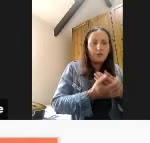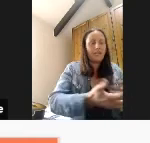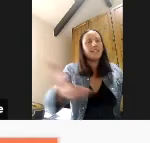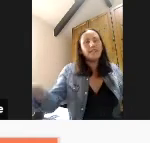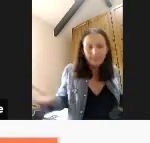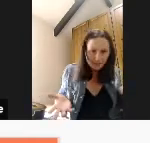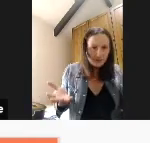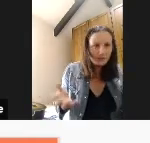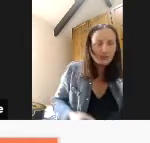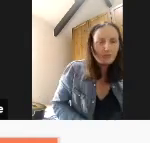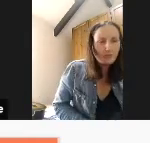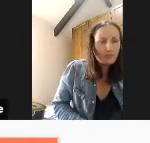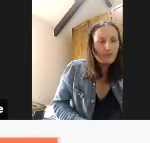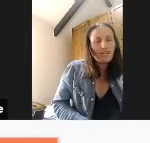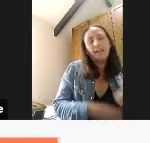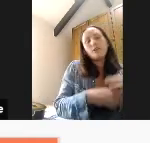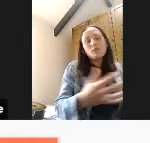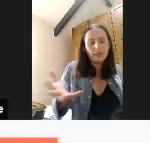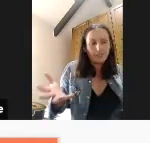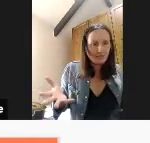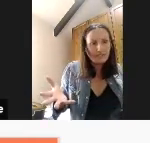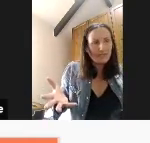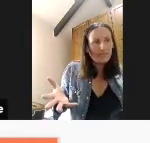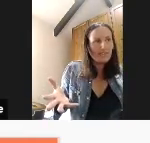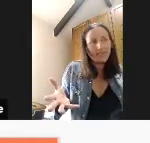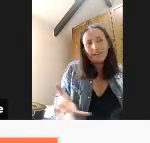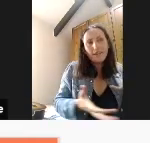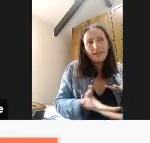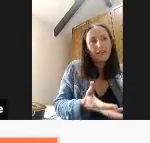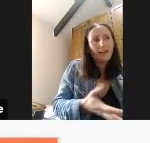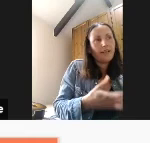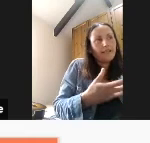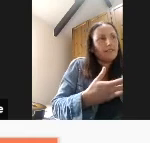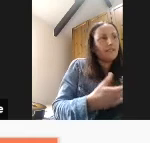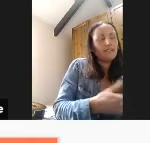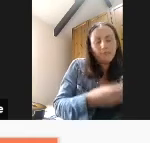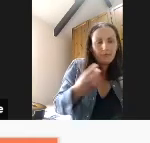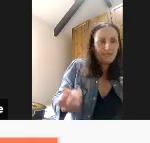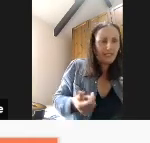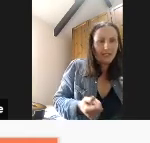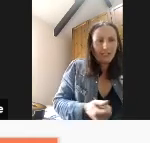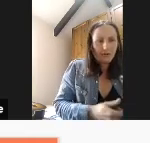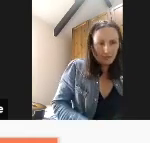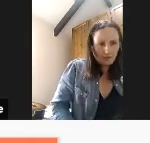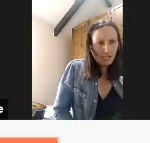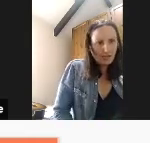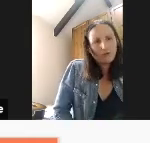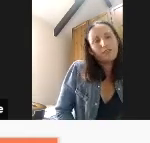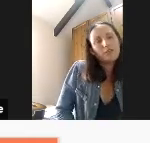So we linked with other groups across the UK who were trying to do the same thing. And in particular, a